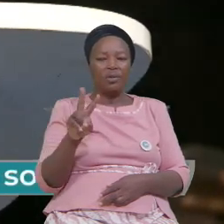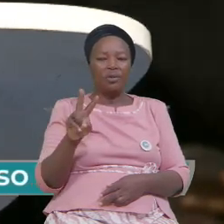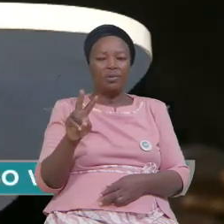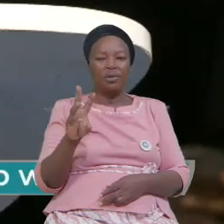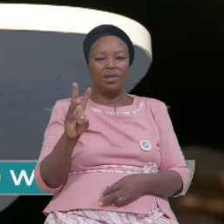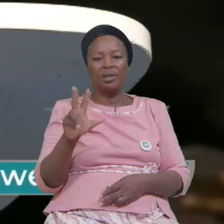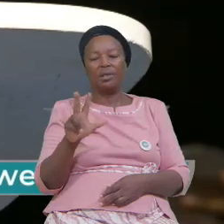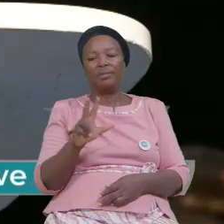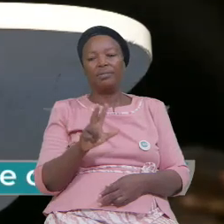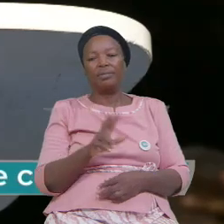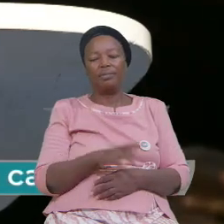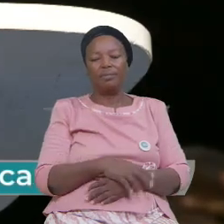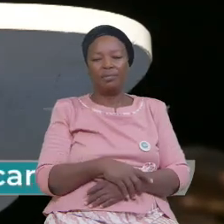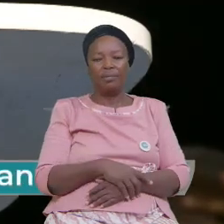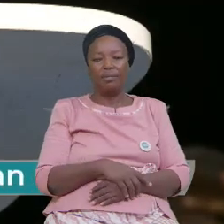+234 915 444 9263.